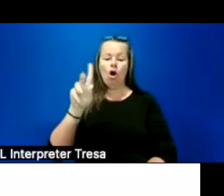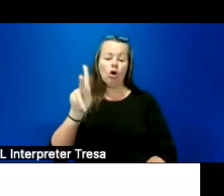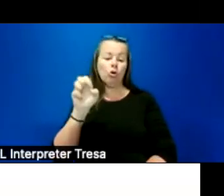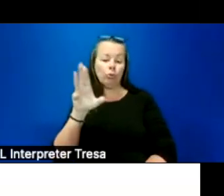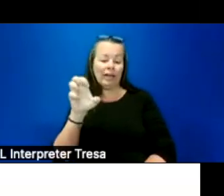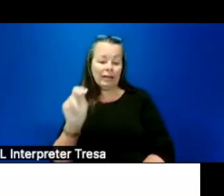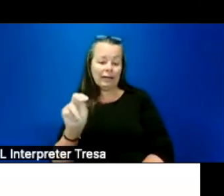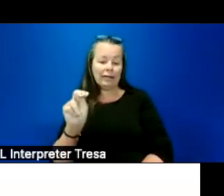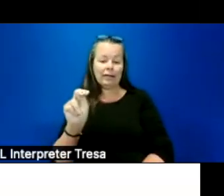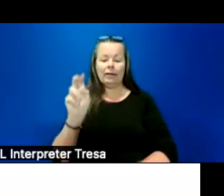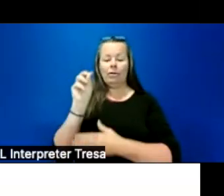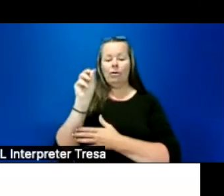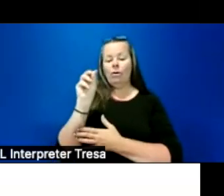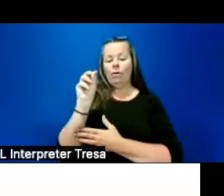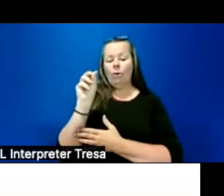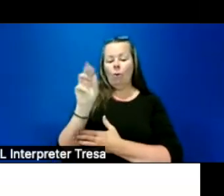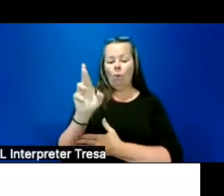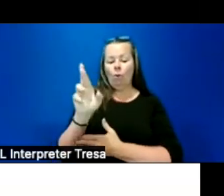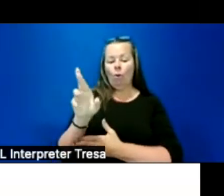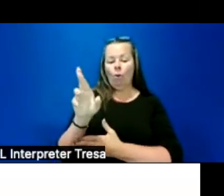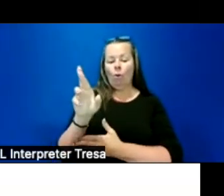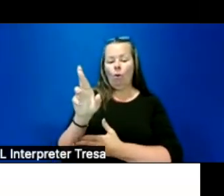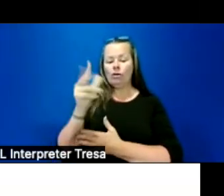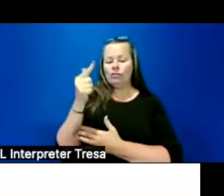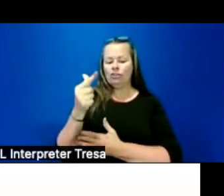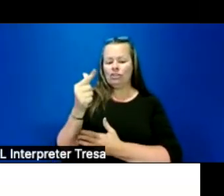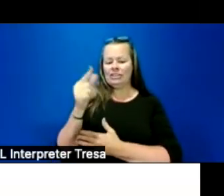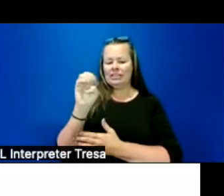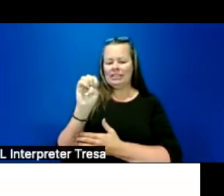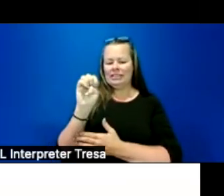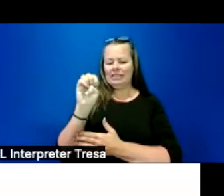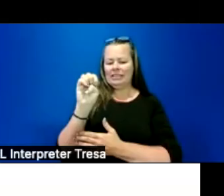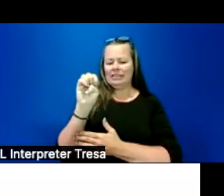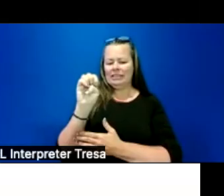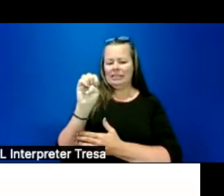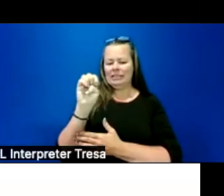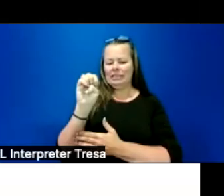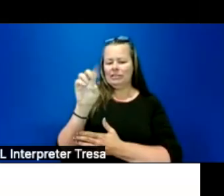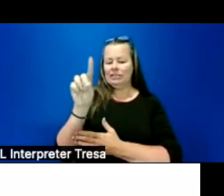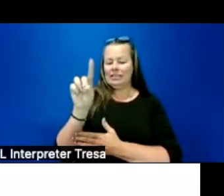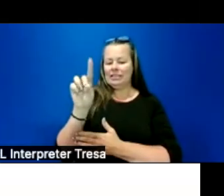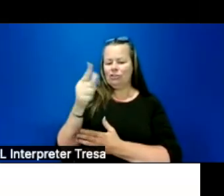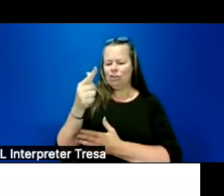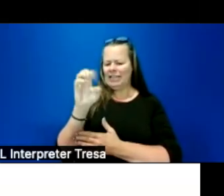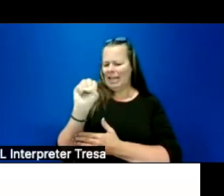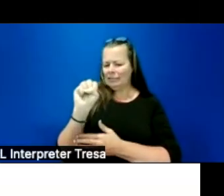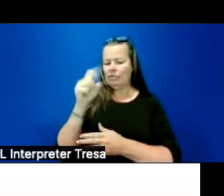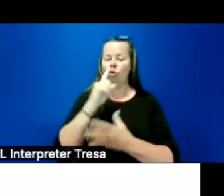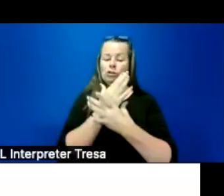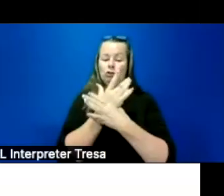or DGS, which is Deutsche Gebärdensprache for German. So all in all, it's very